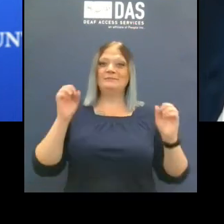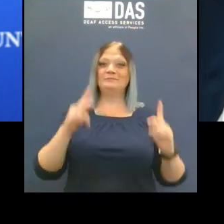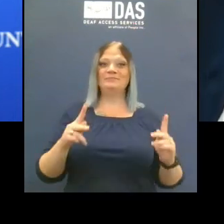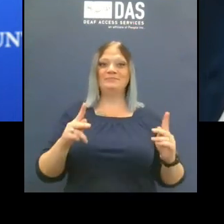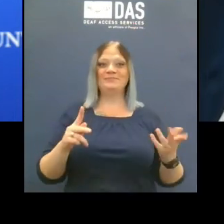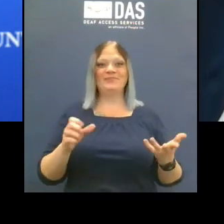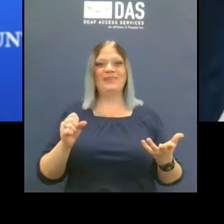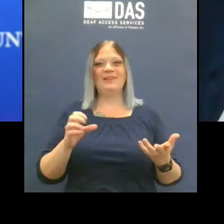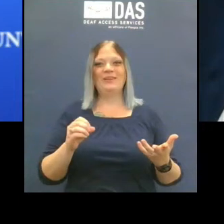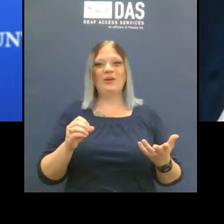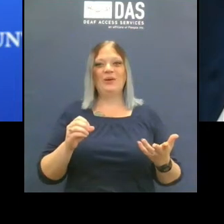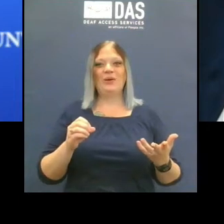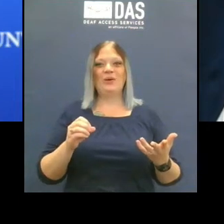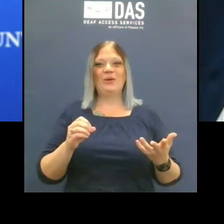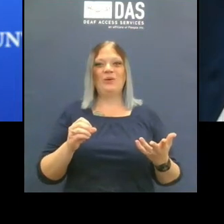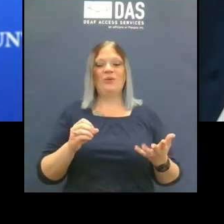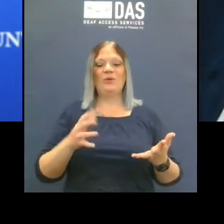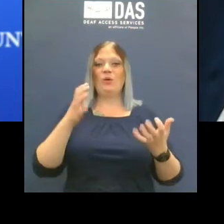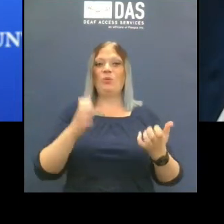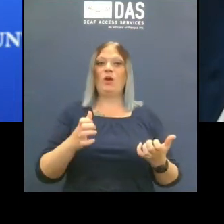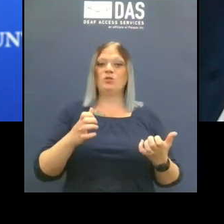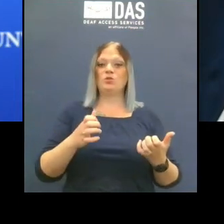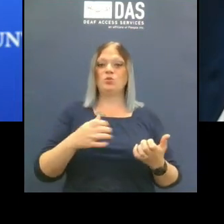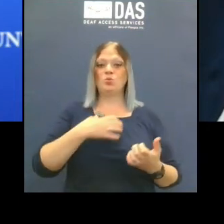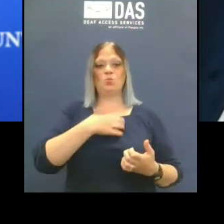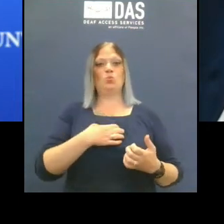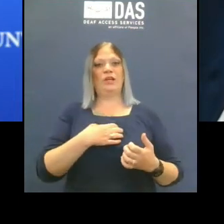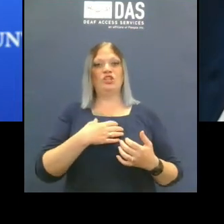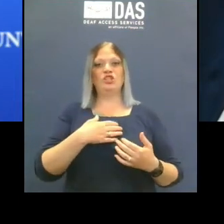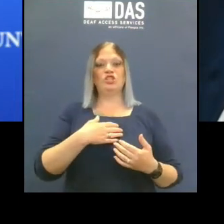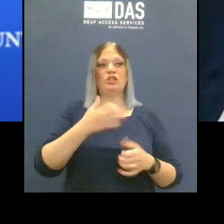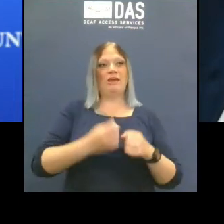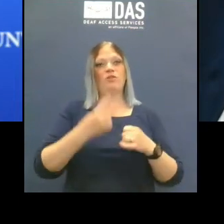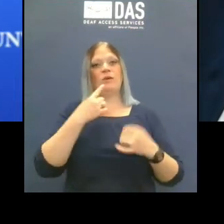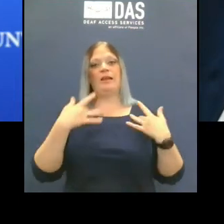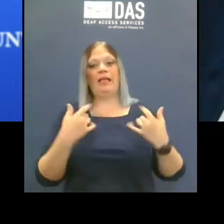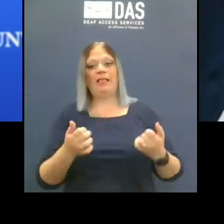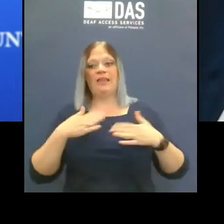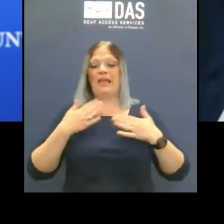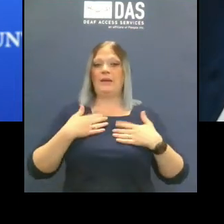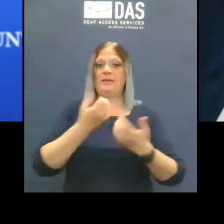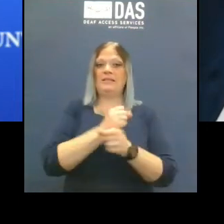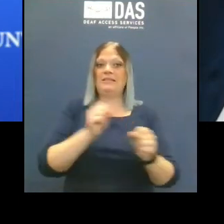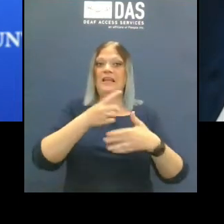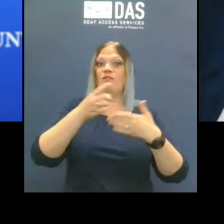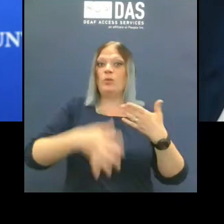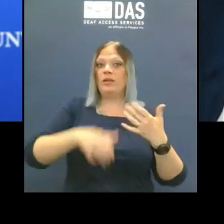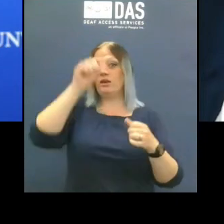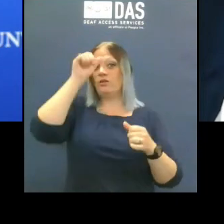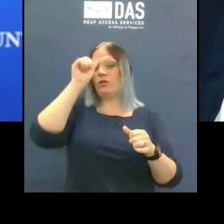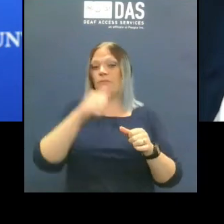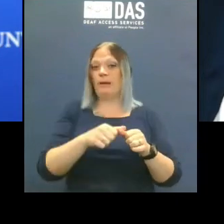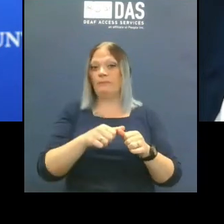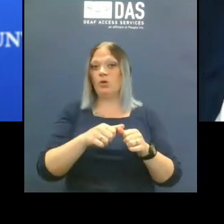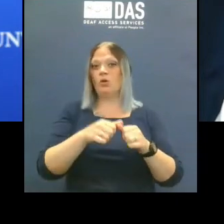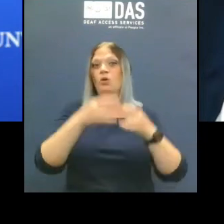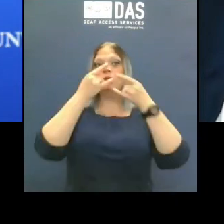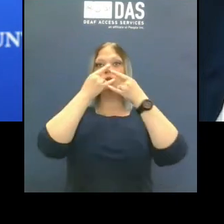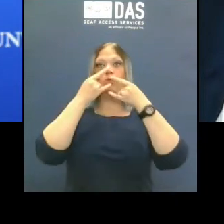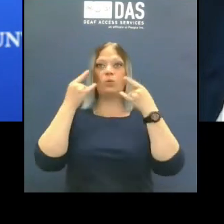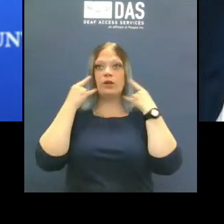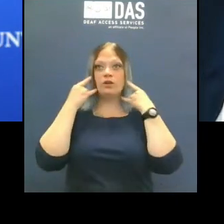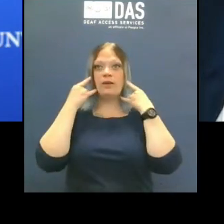Okay, well, just want to wish everybody a healthy and happy and safe weekend. Remember, wear your